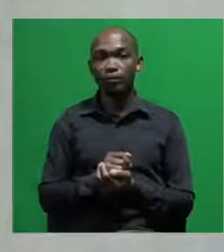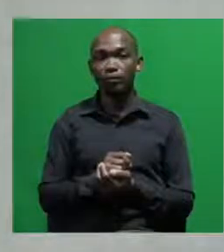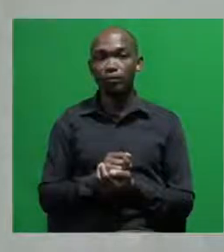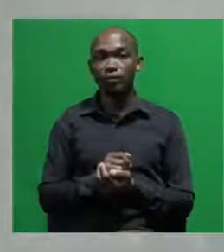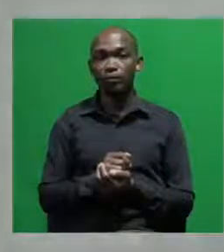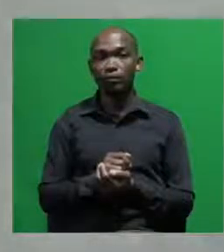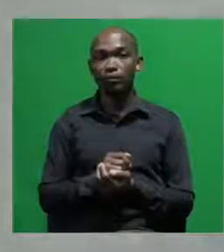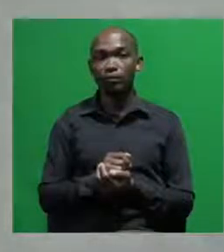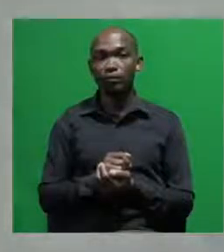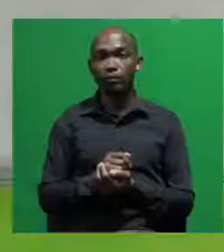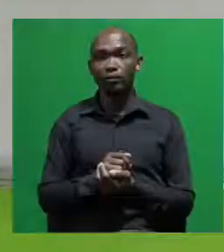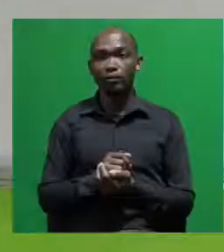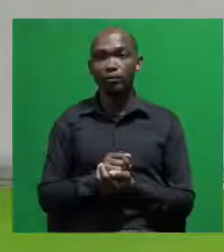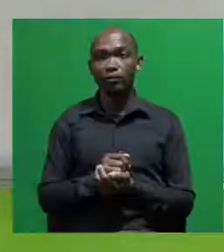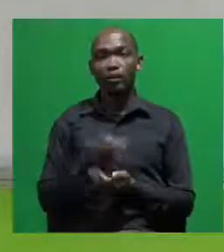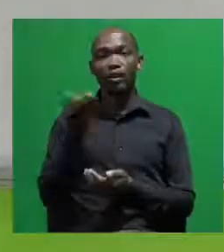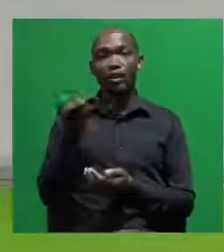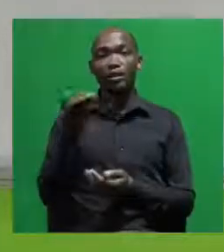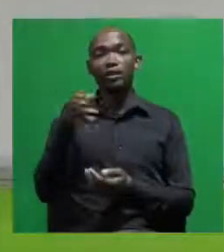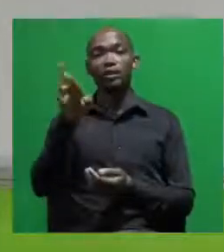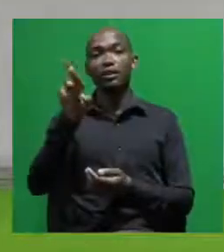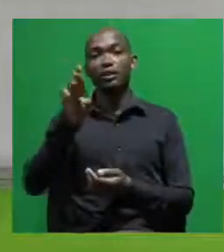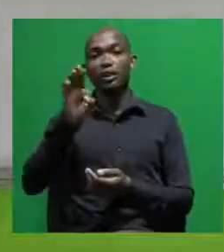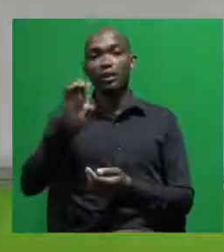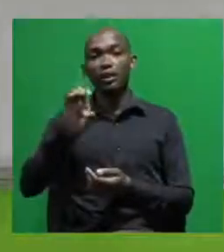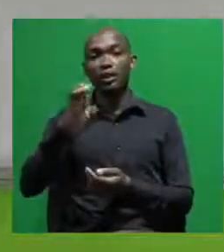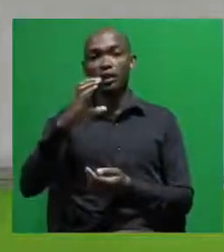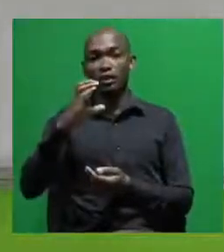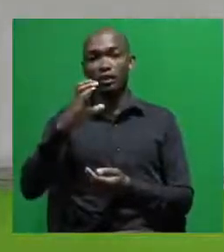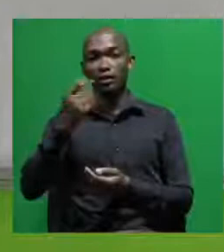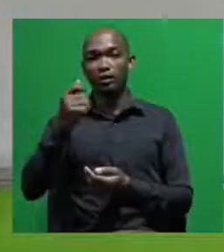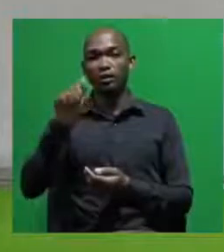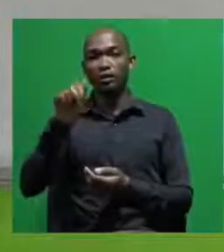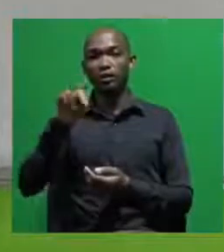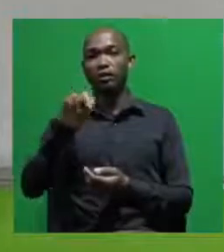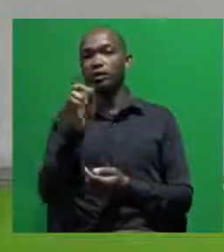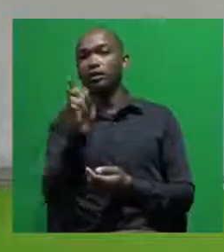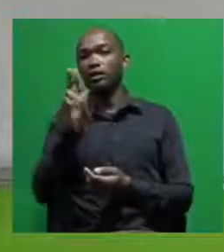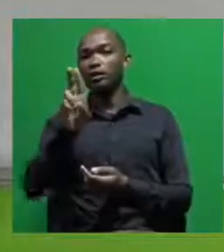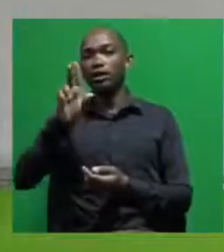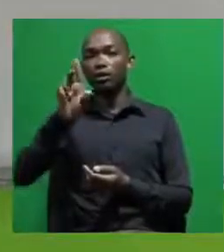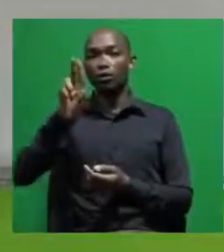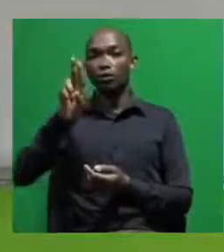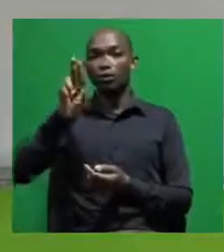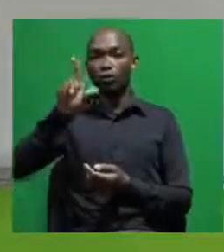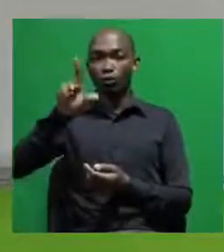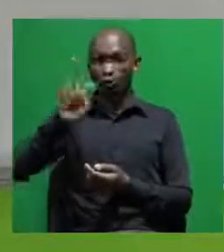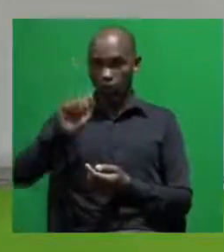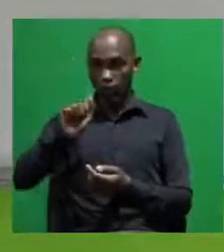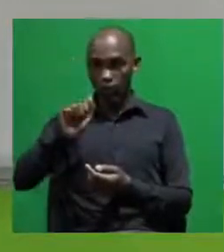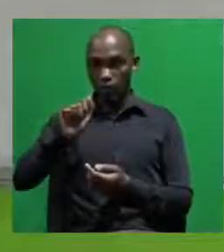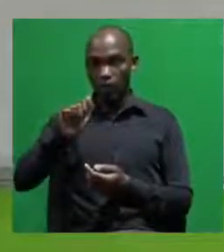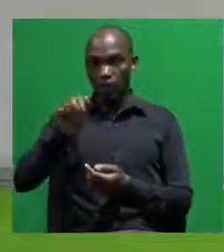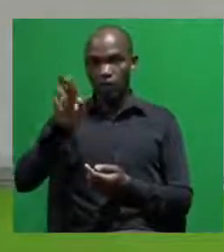So that is the rectangular object. We have